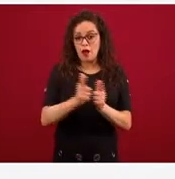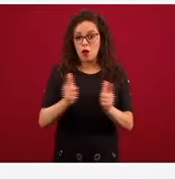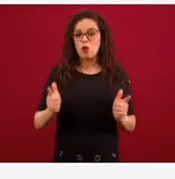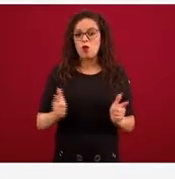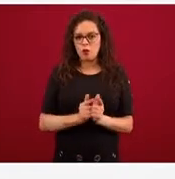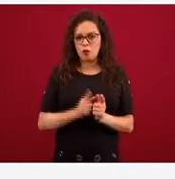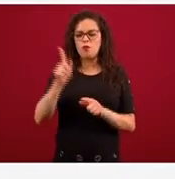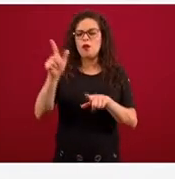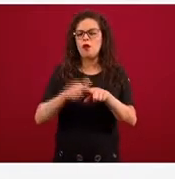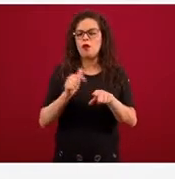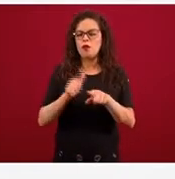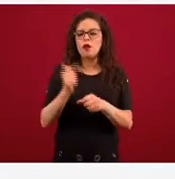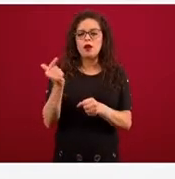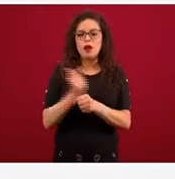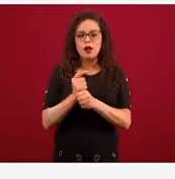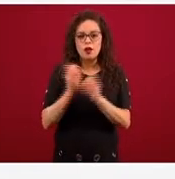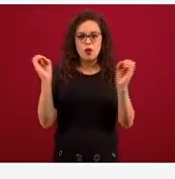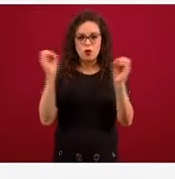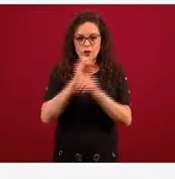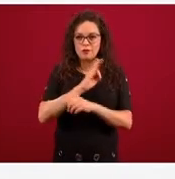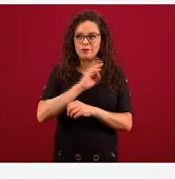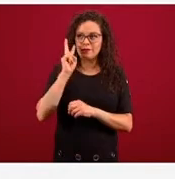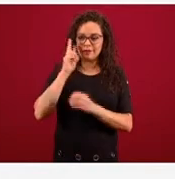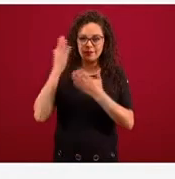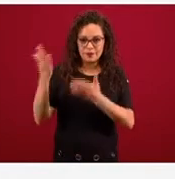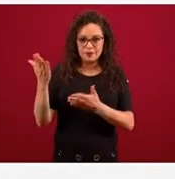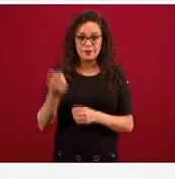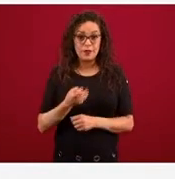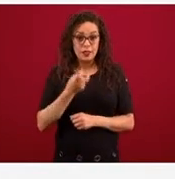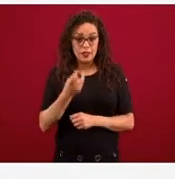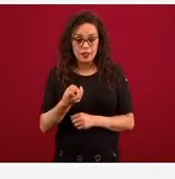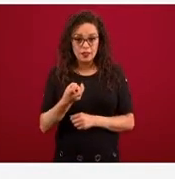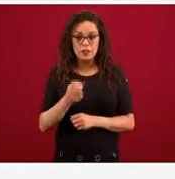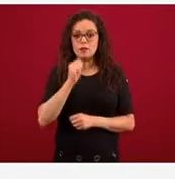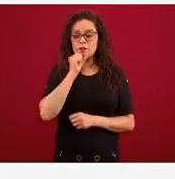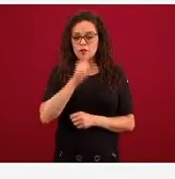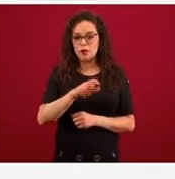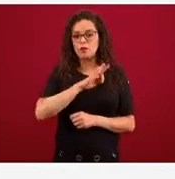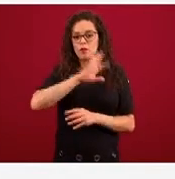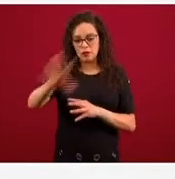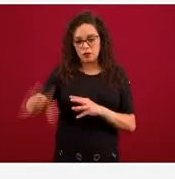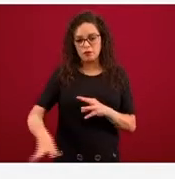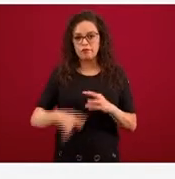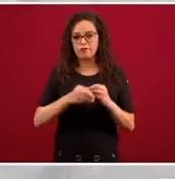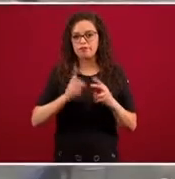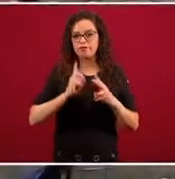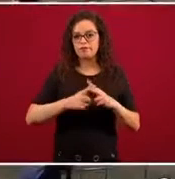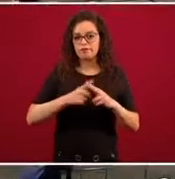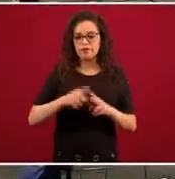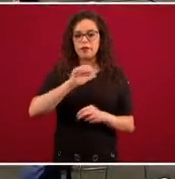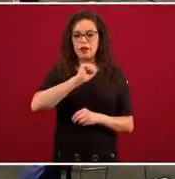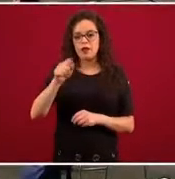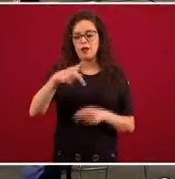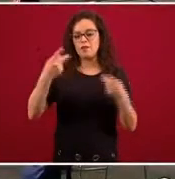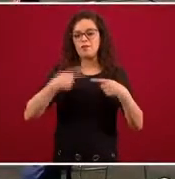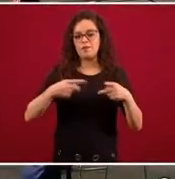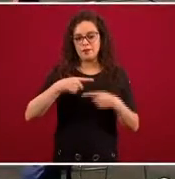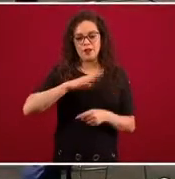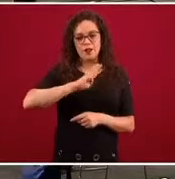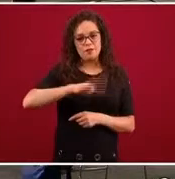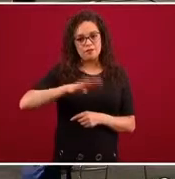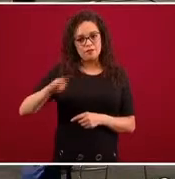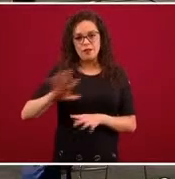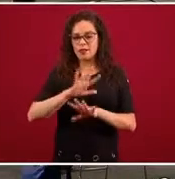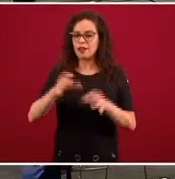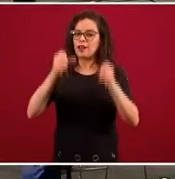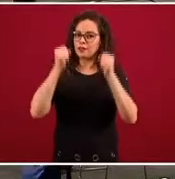las gray that grises we oscuras are looking at que en su here, momento these are también cases that we pudieran might sumarse a la see added estadística on de to the number defunciones of confirmed deaths that we